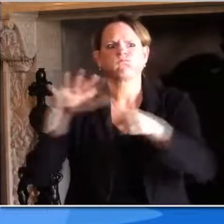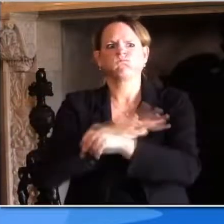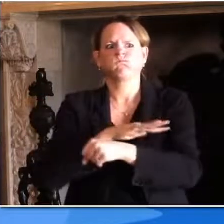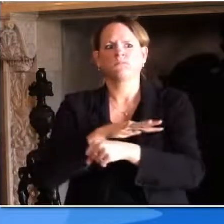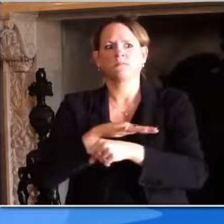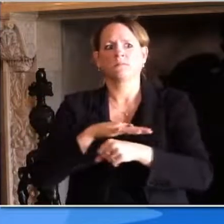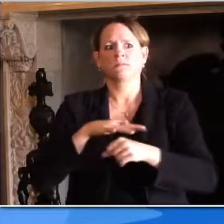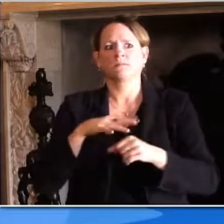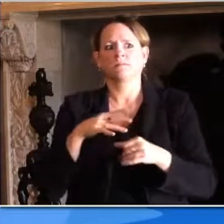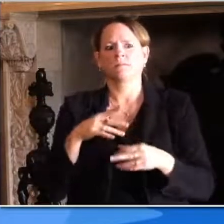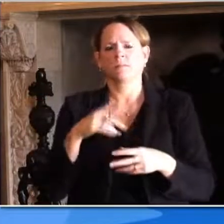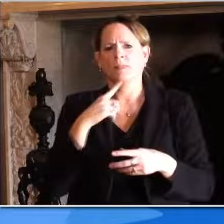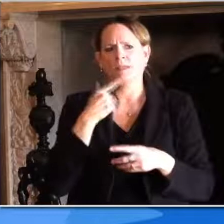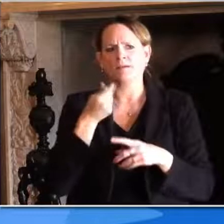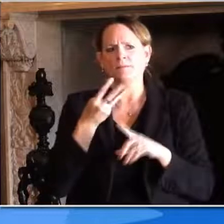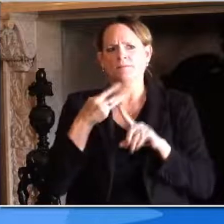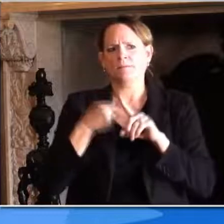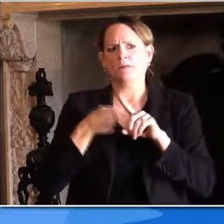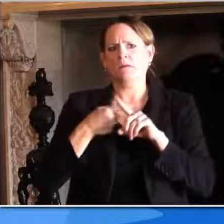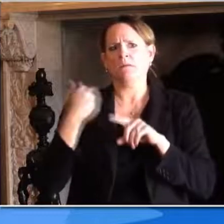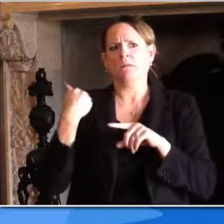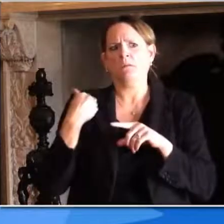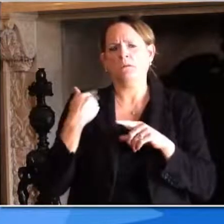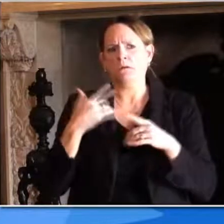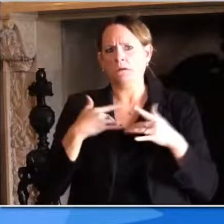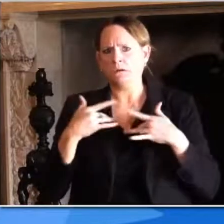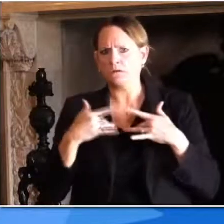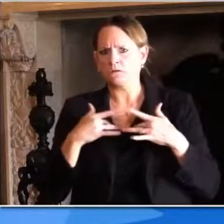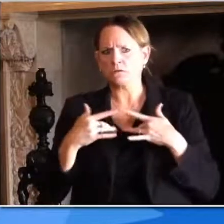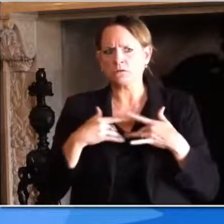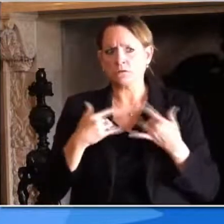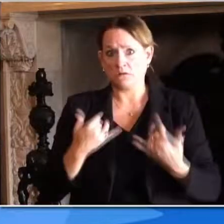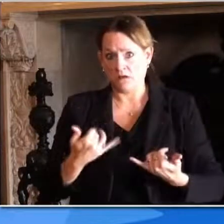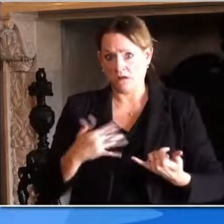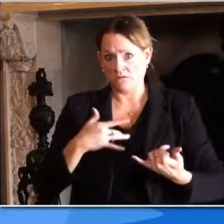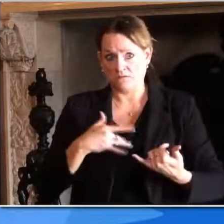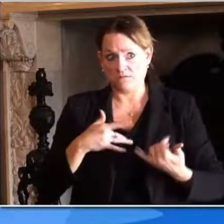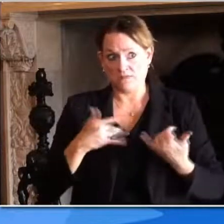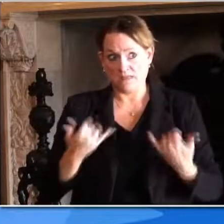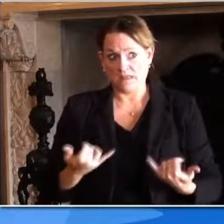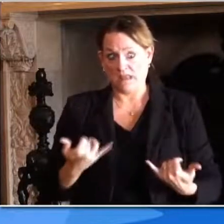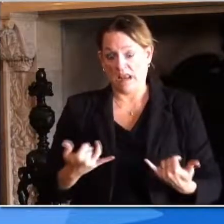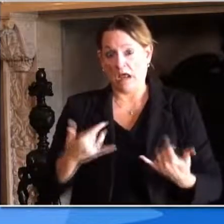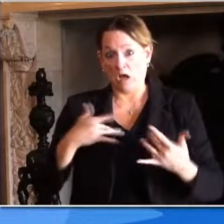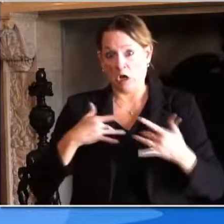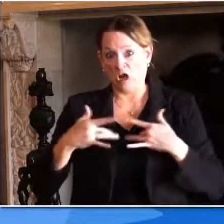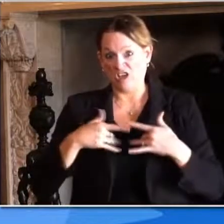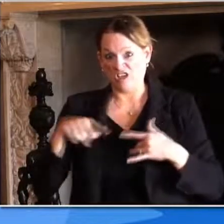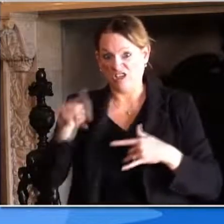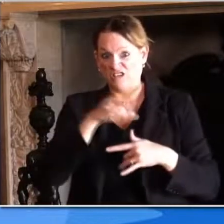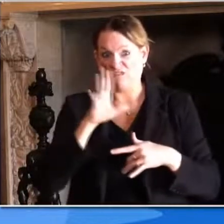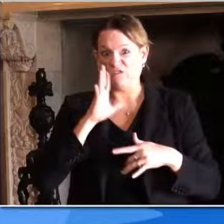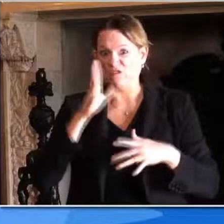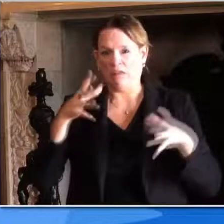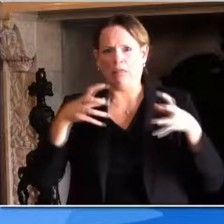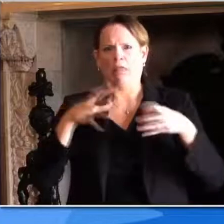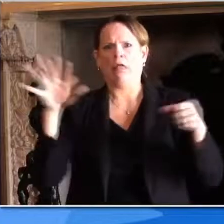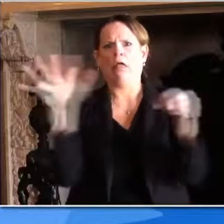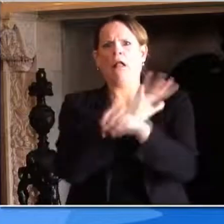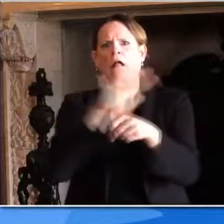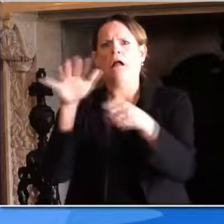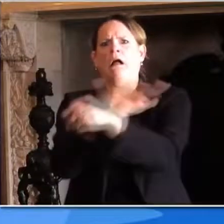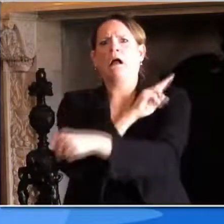before. What's your sense of where that's, how close we are to something like that happening